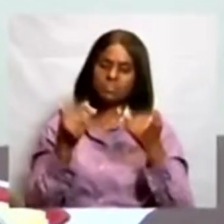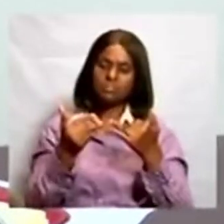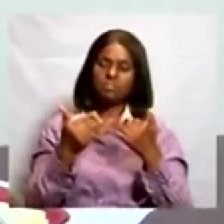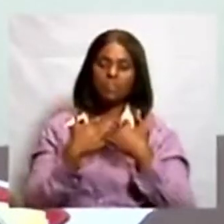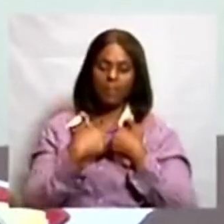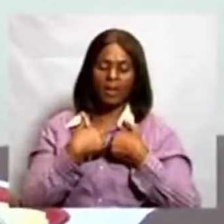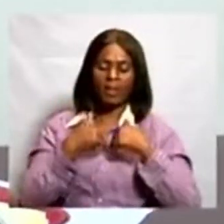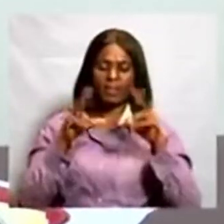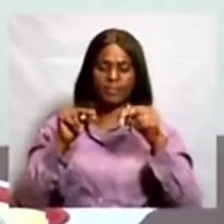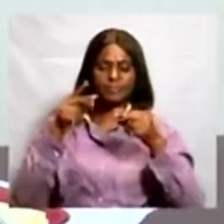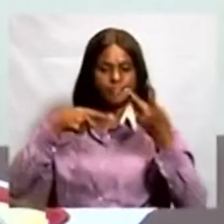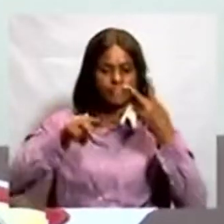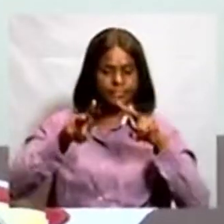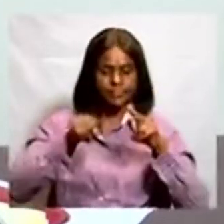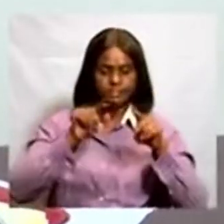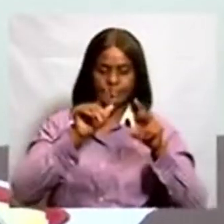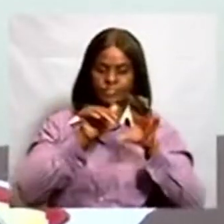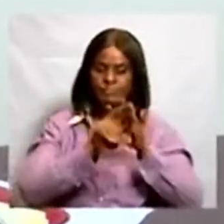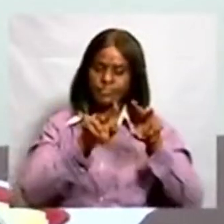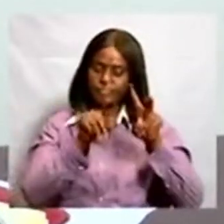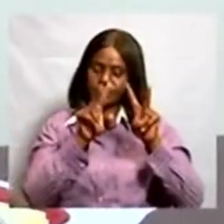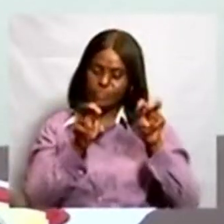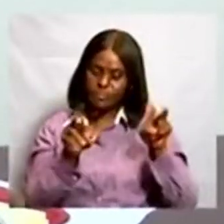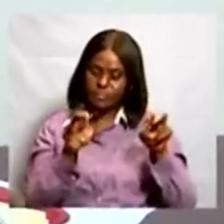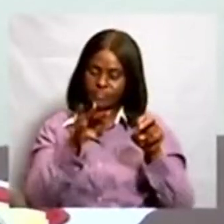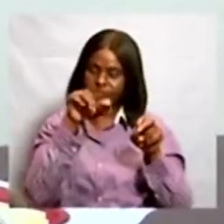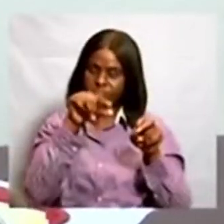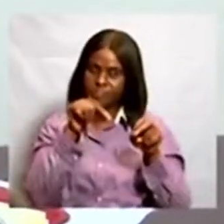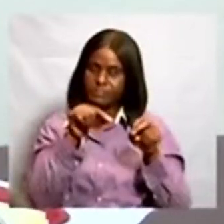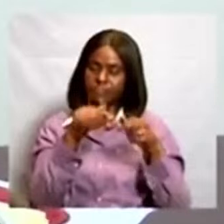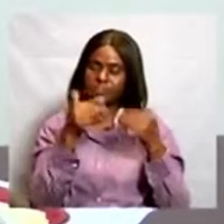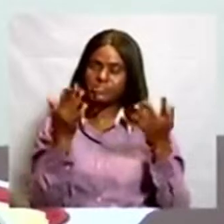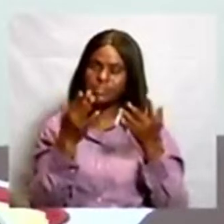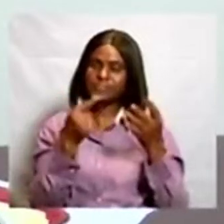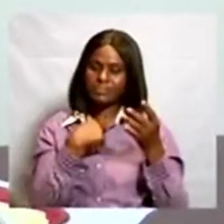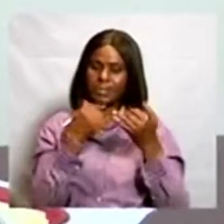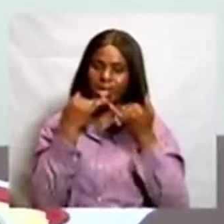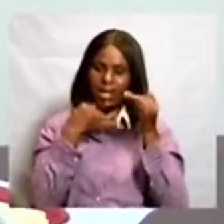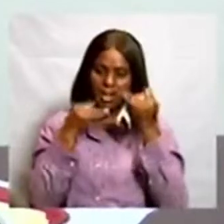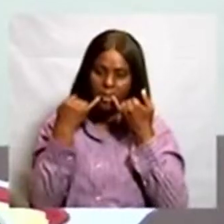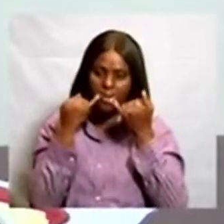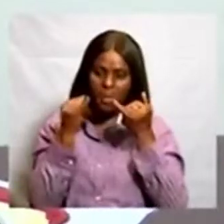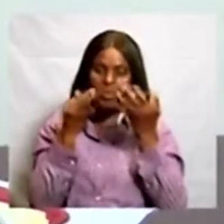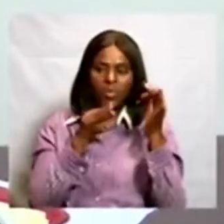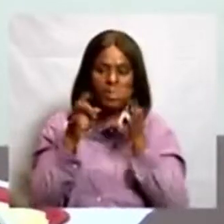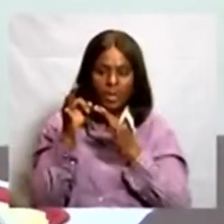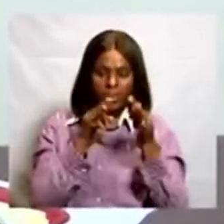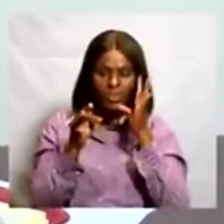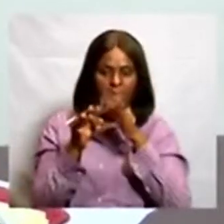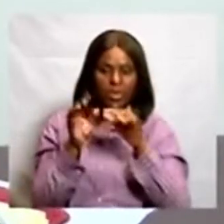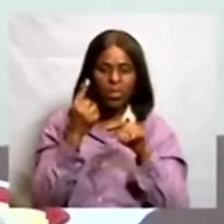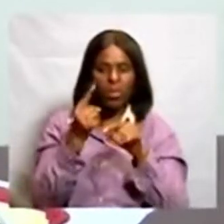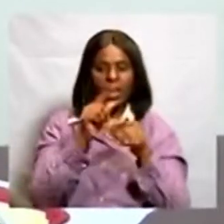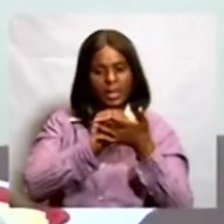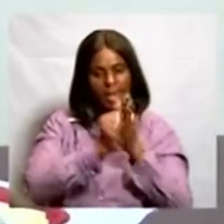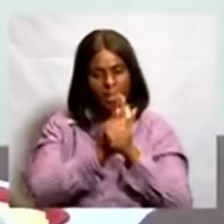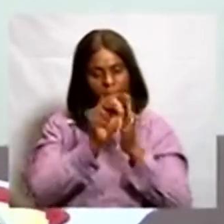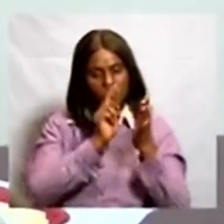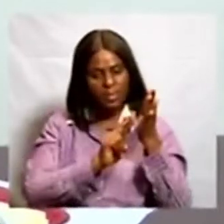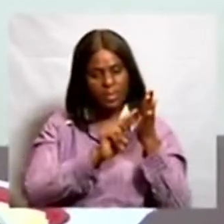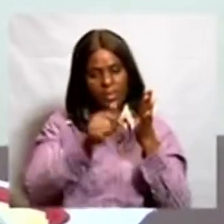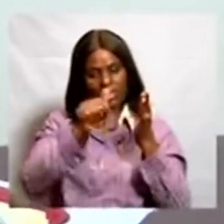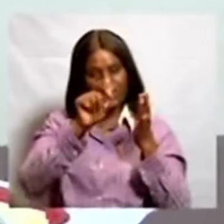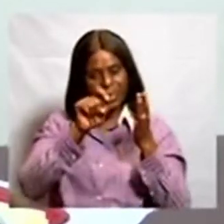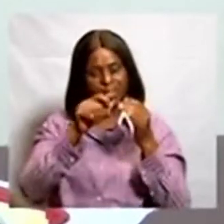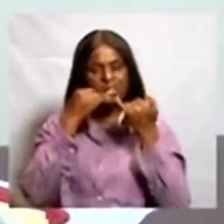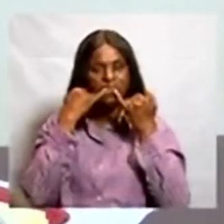there is no duplication on the verification of qualifications. No, that one I've explained. Yes. But the one, the article they read here, you need information.